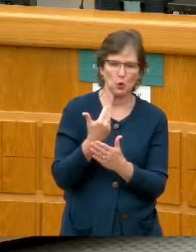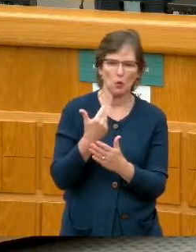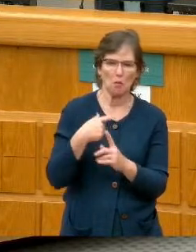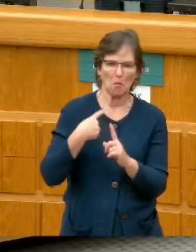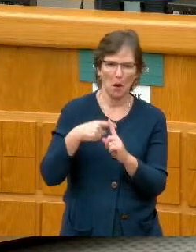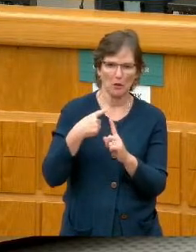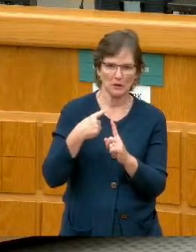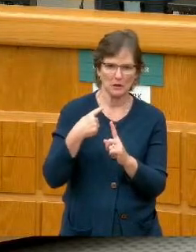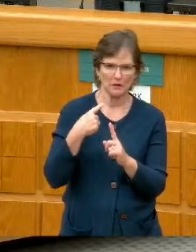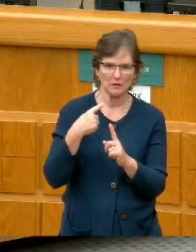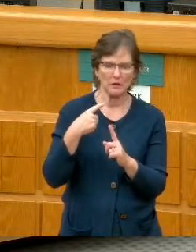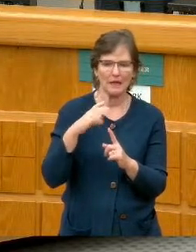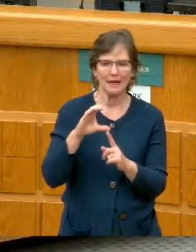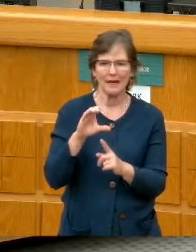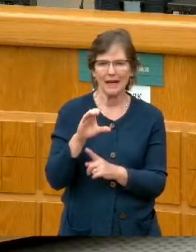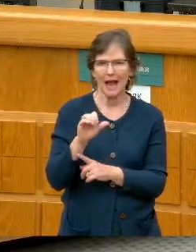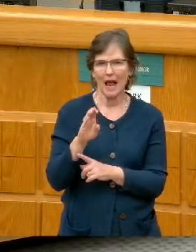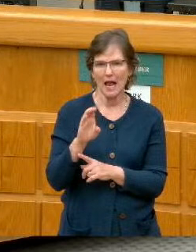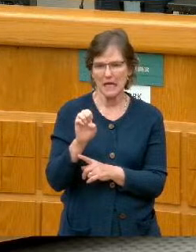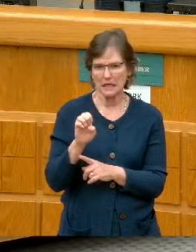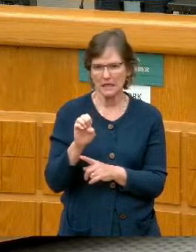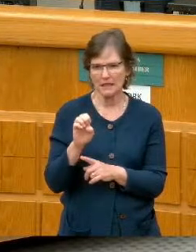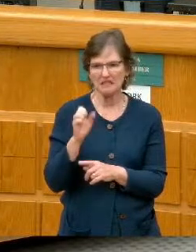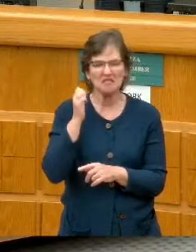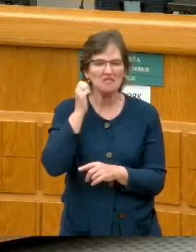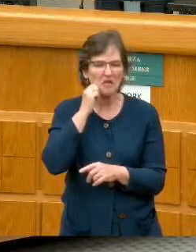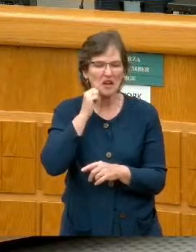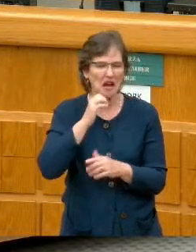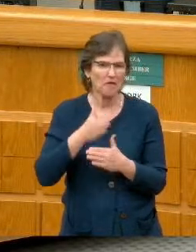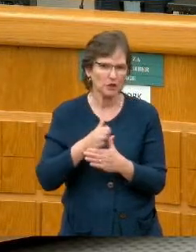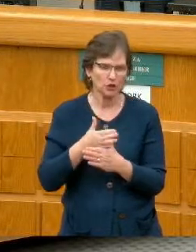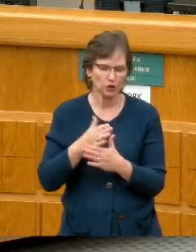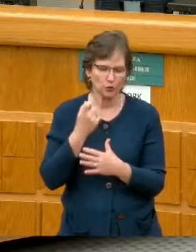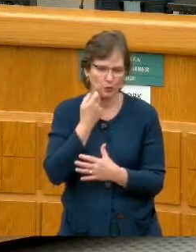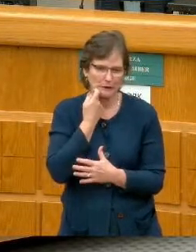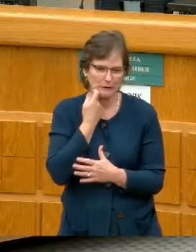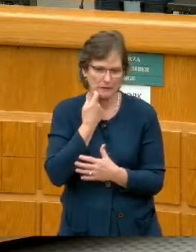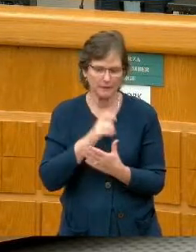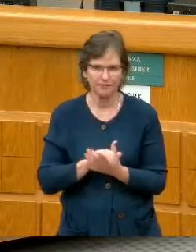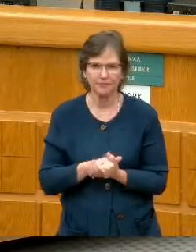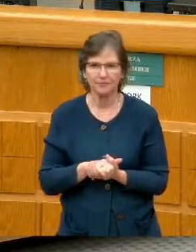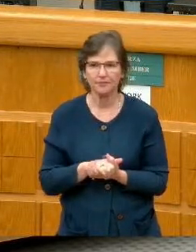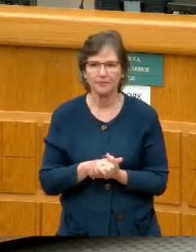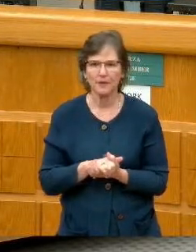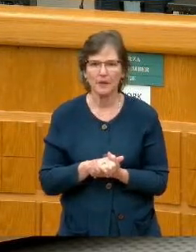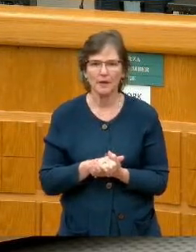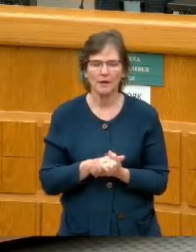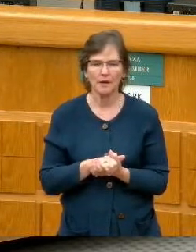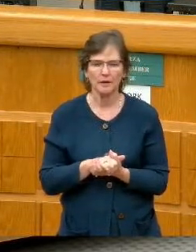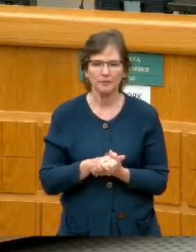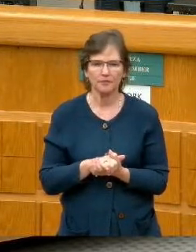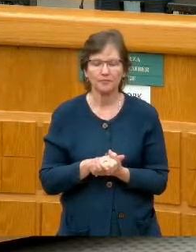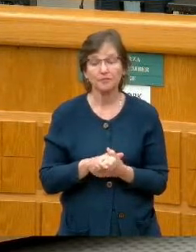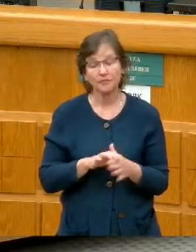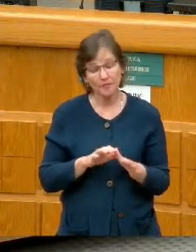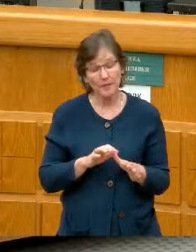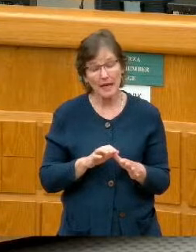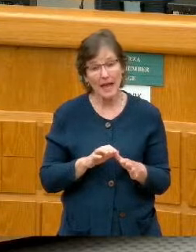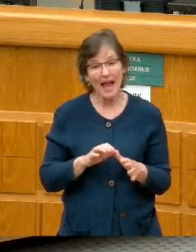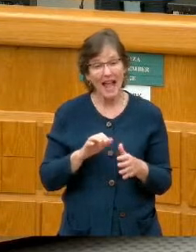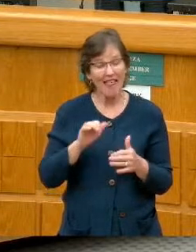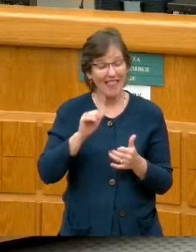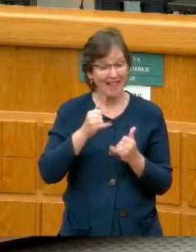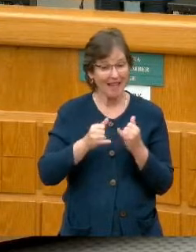the number that I was told on average. And the last plot here, I kind of think of this one